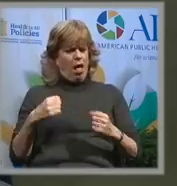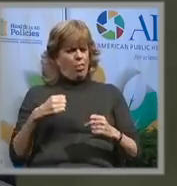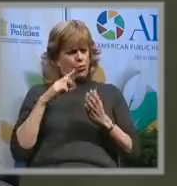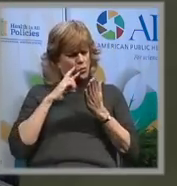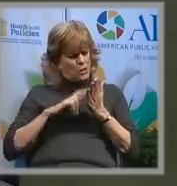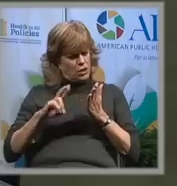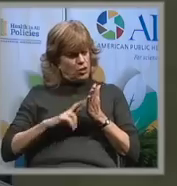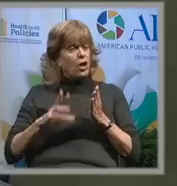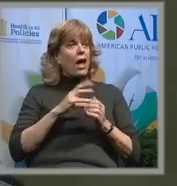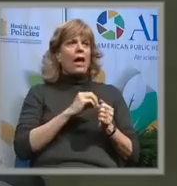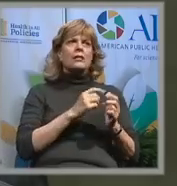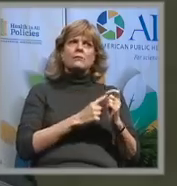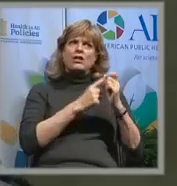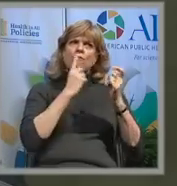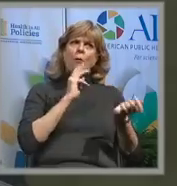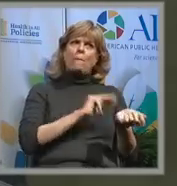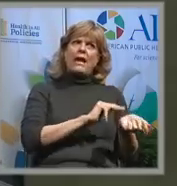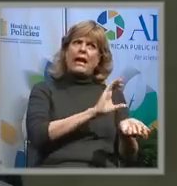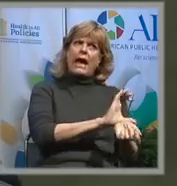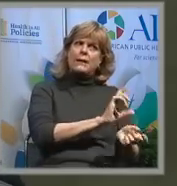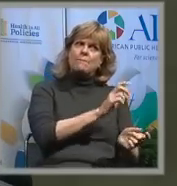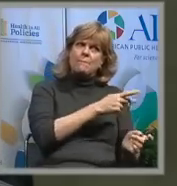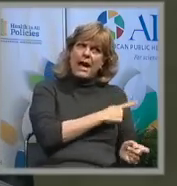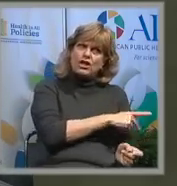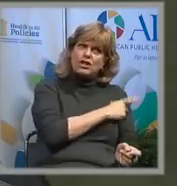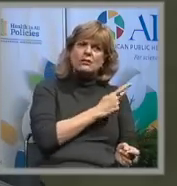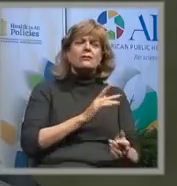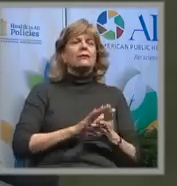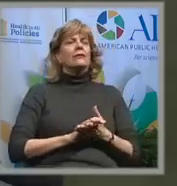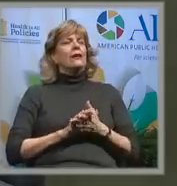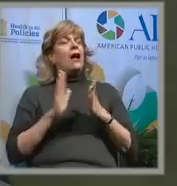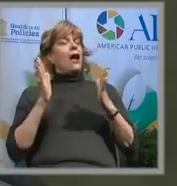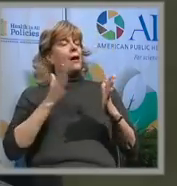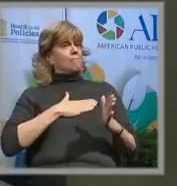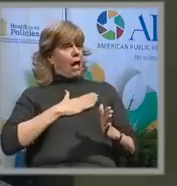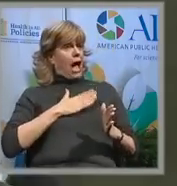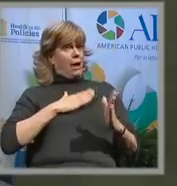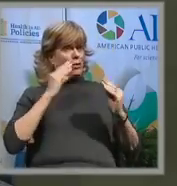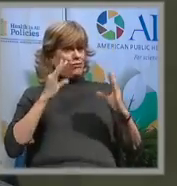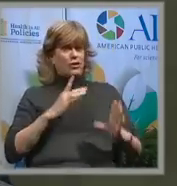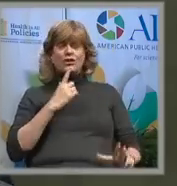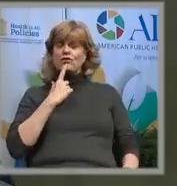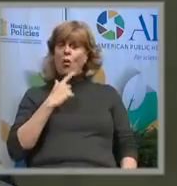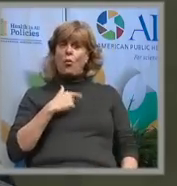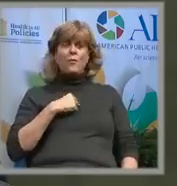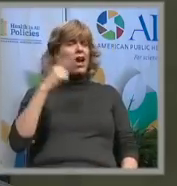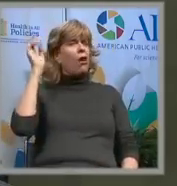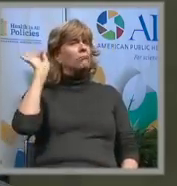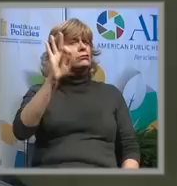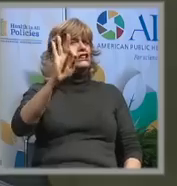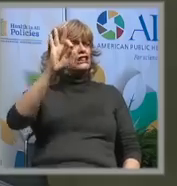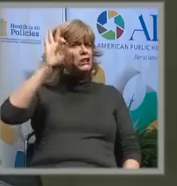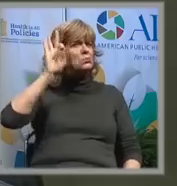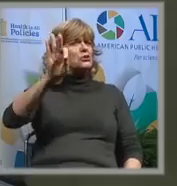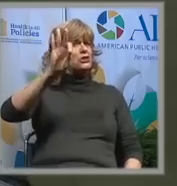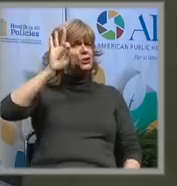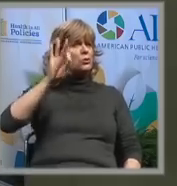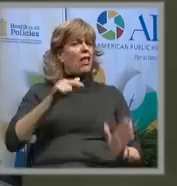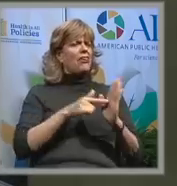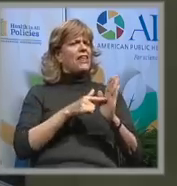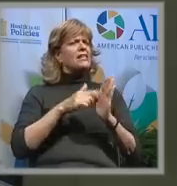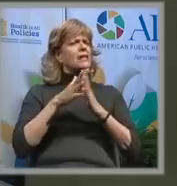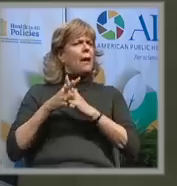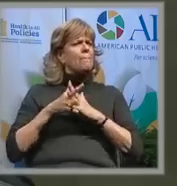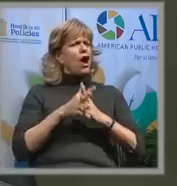particularly for the Medicaid patients, the fact is that my professors all said, Freeman, make the point over and over again that this country needs to do